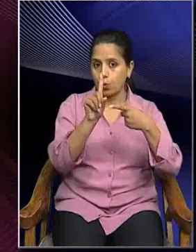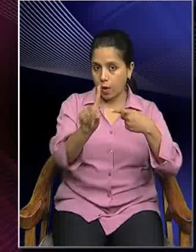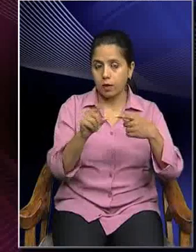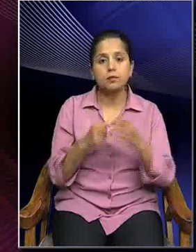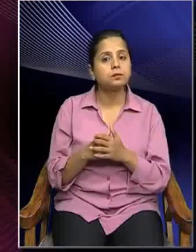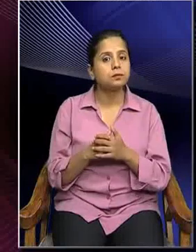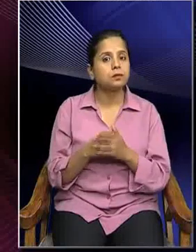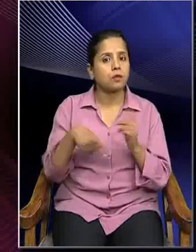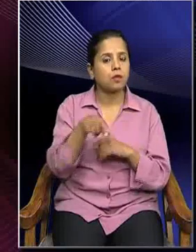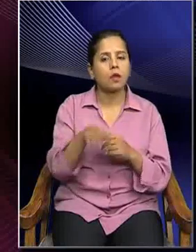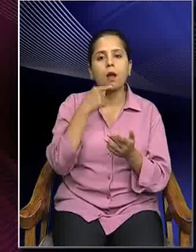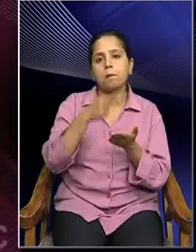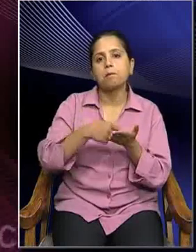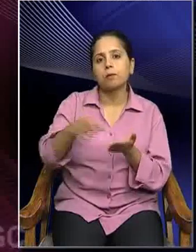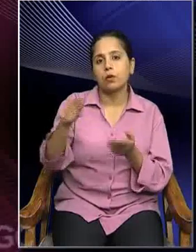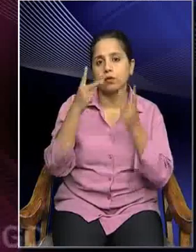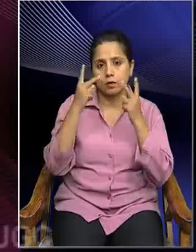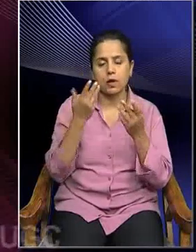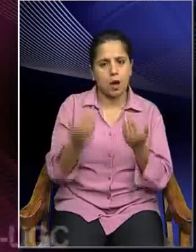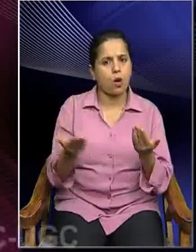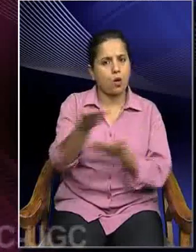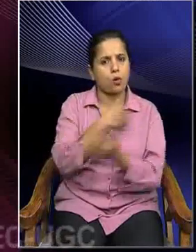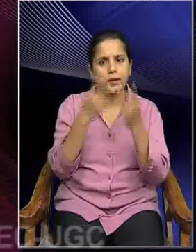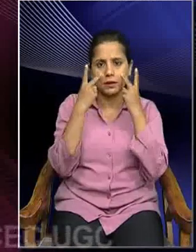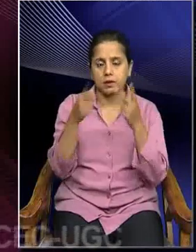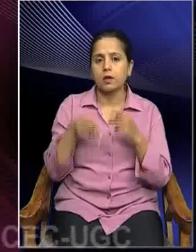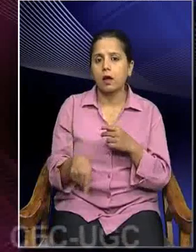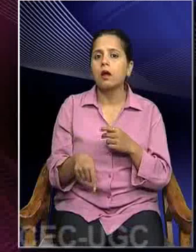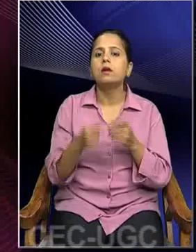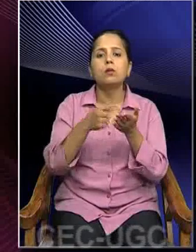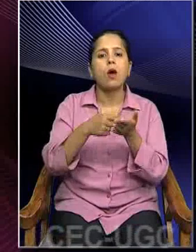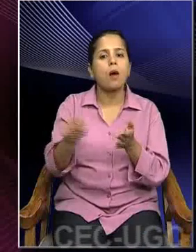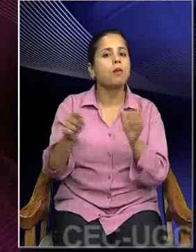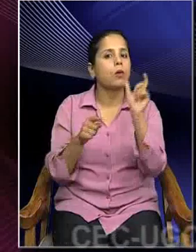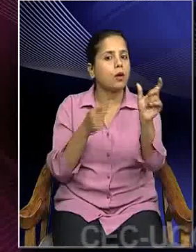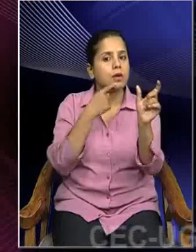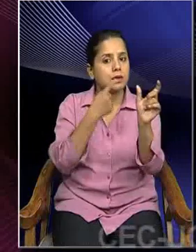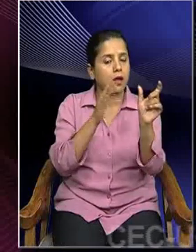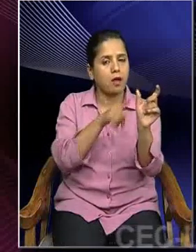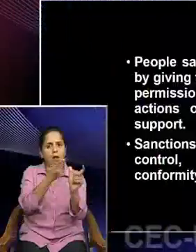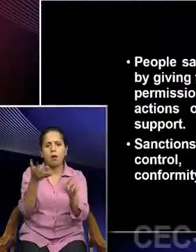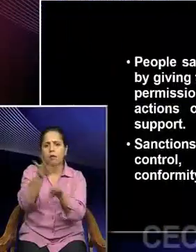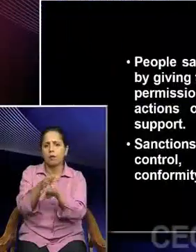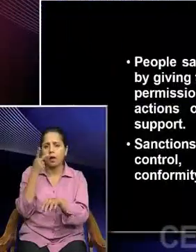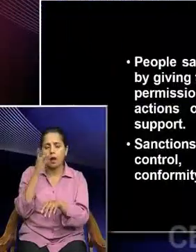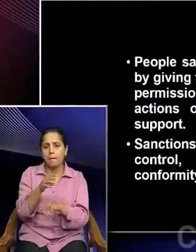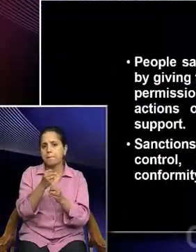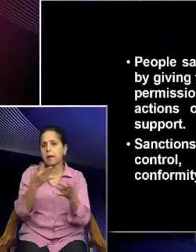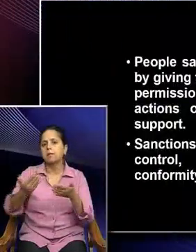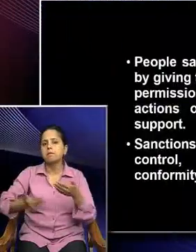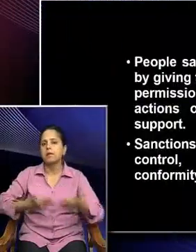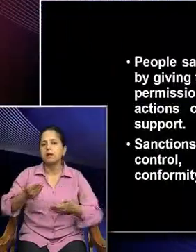is the sanctions. Now when we look into the term sanction, it implies certain